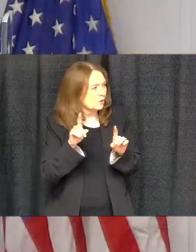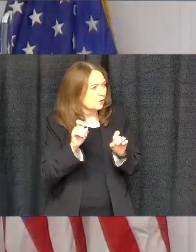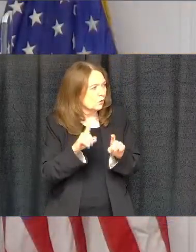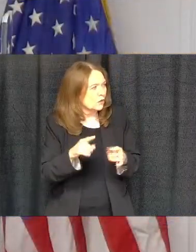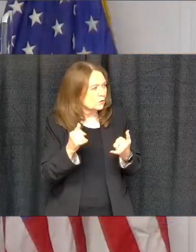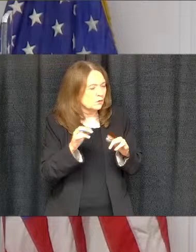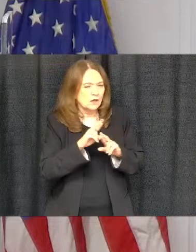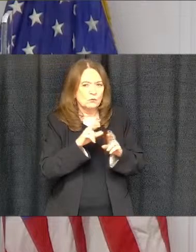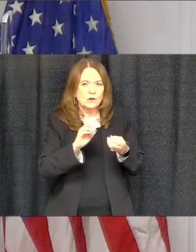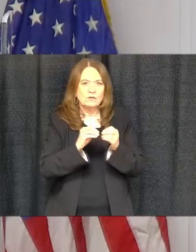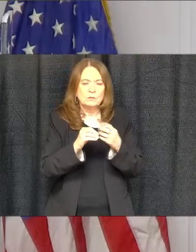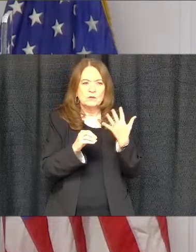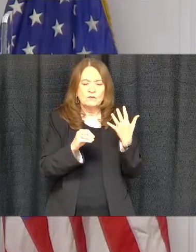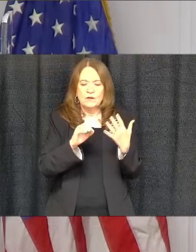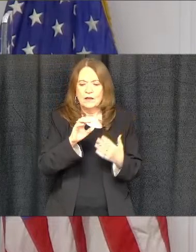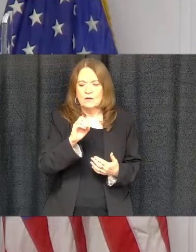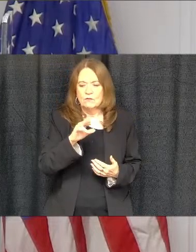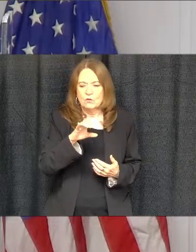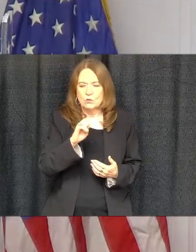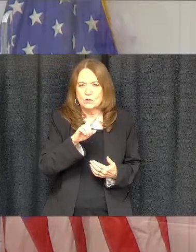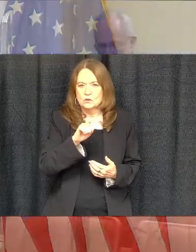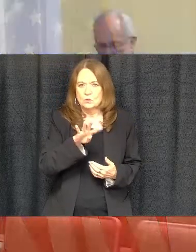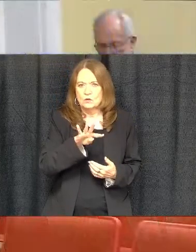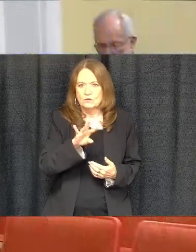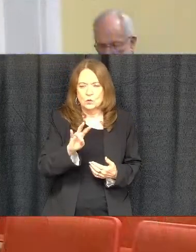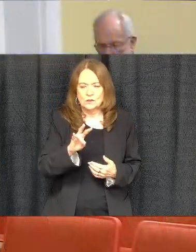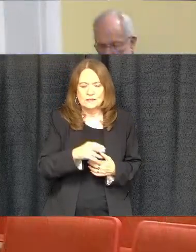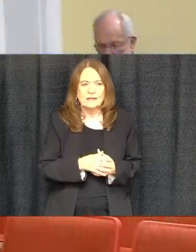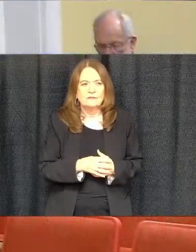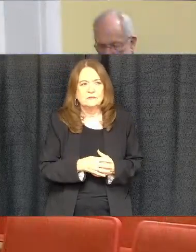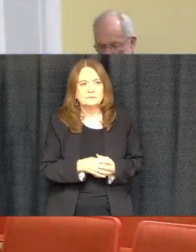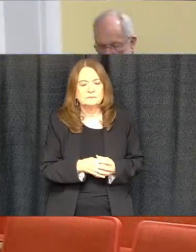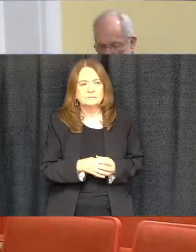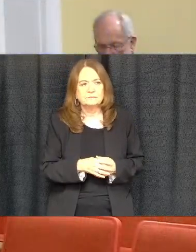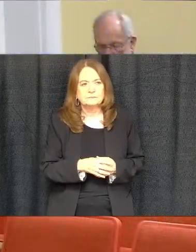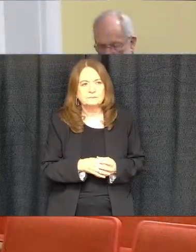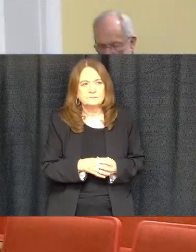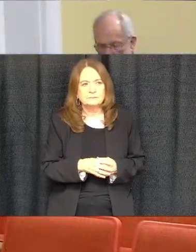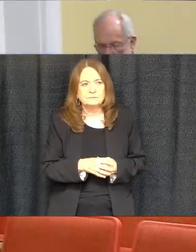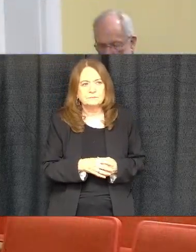for item 5, ordinance 147. Mr. Tindall, please, sir.